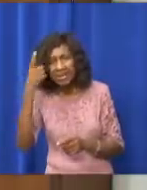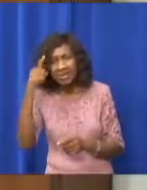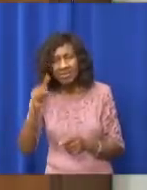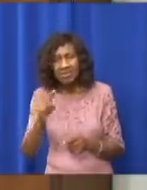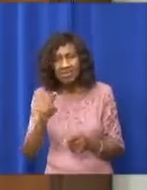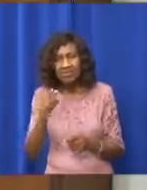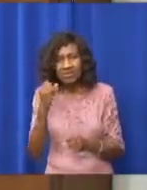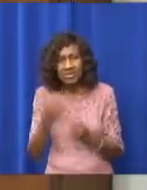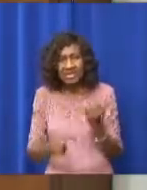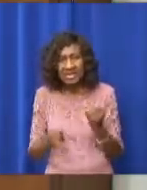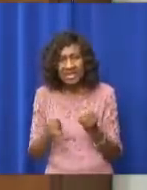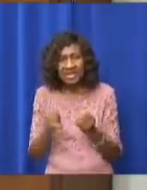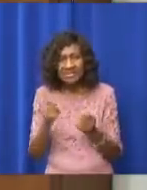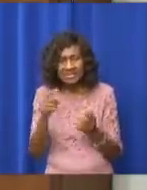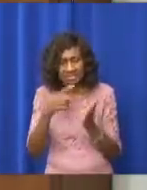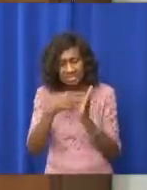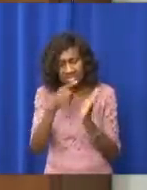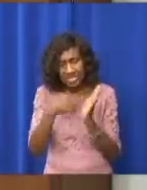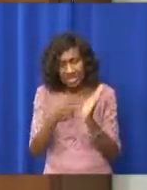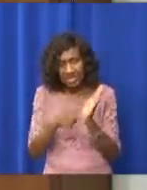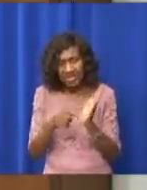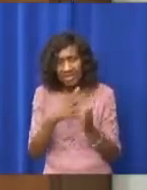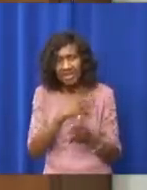credit checks and processing.